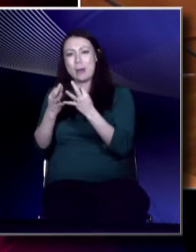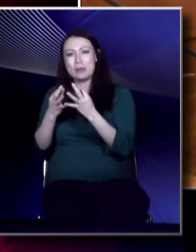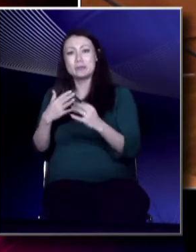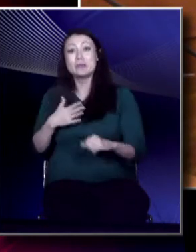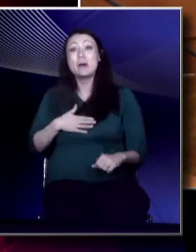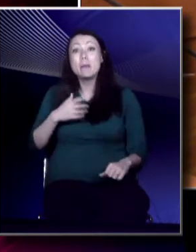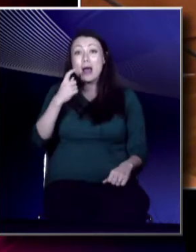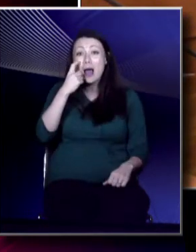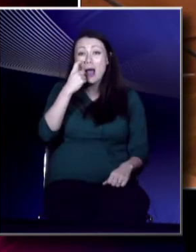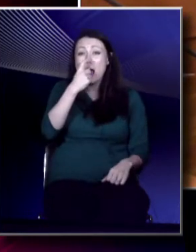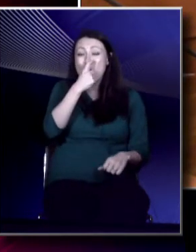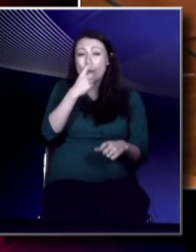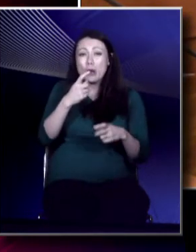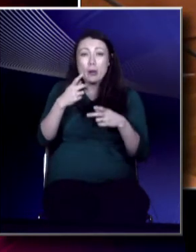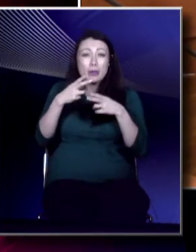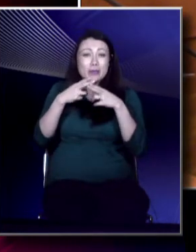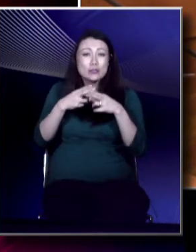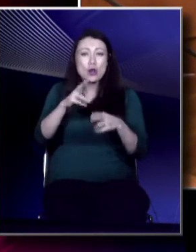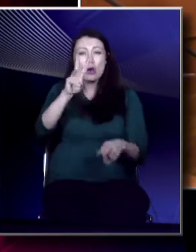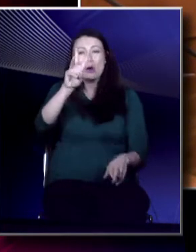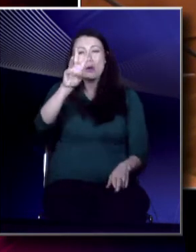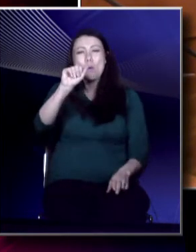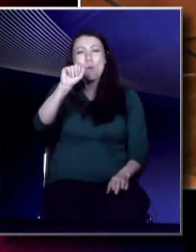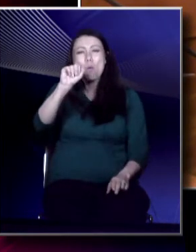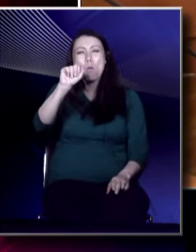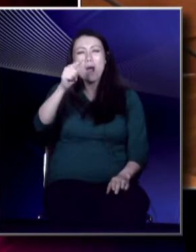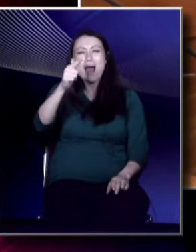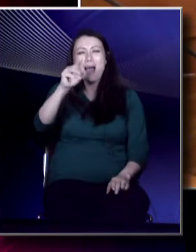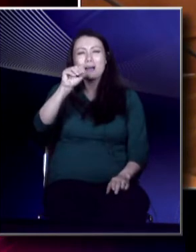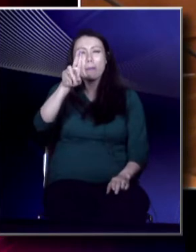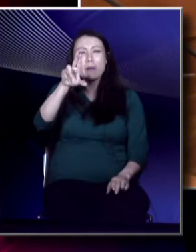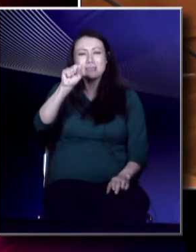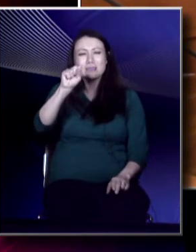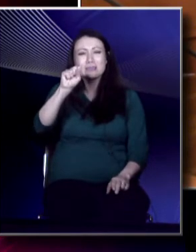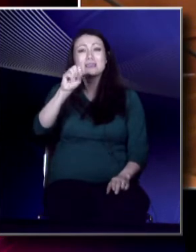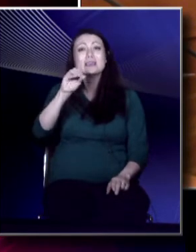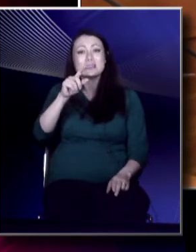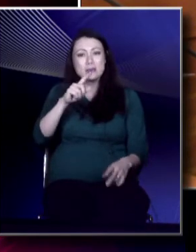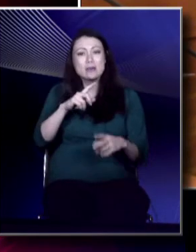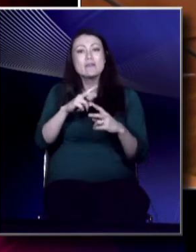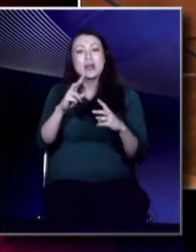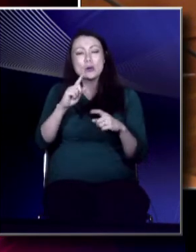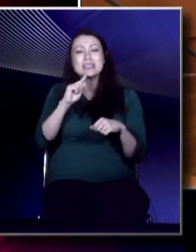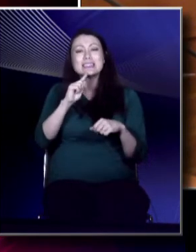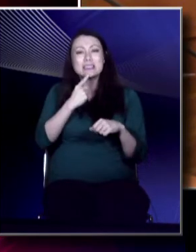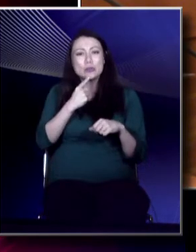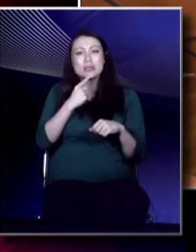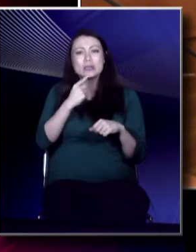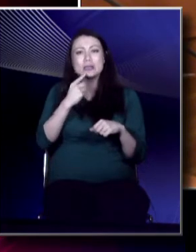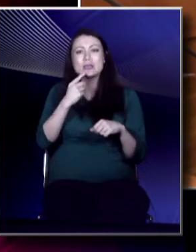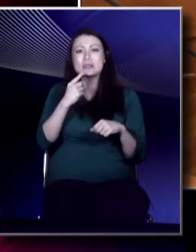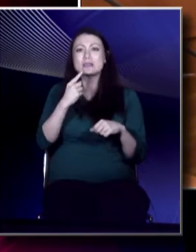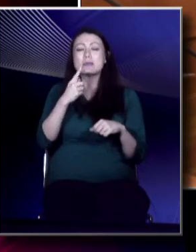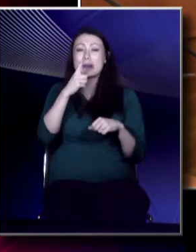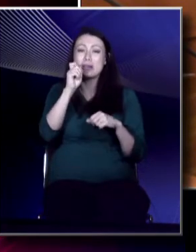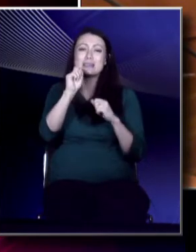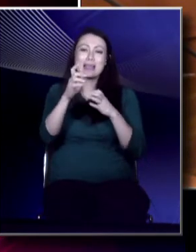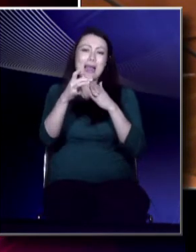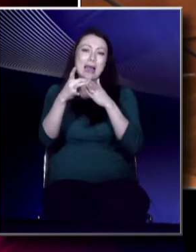eye problem is called blindness. It is a very serious eye problem because it leads to